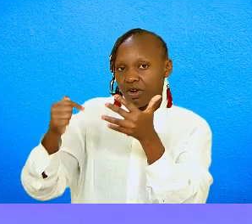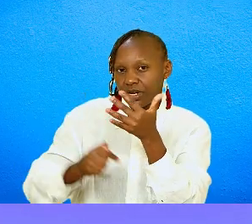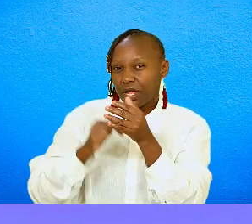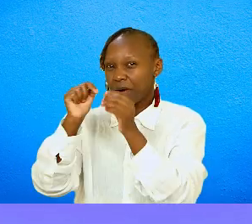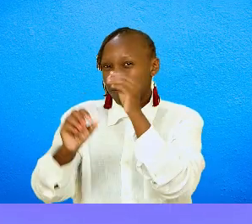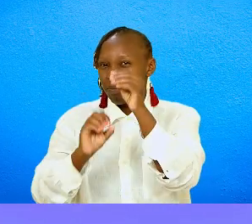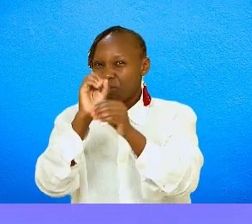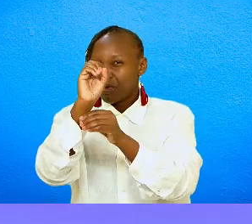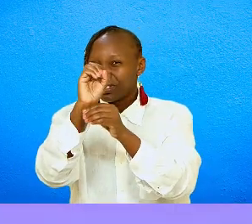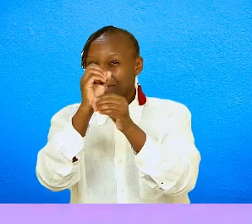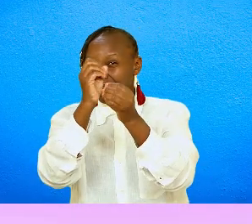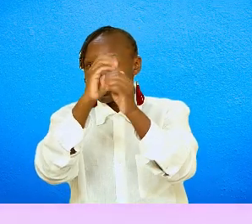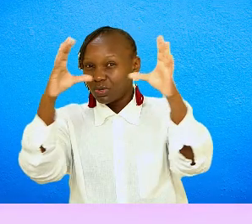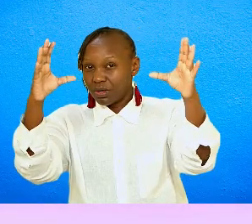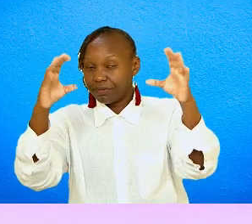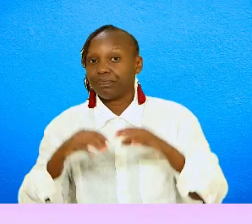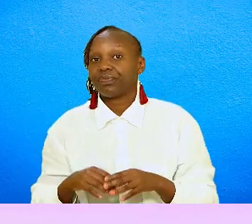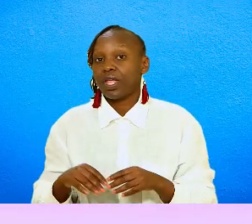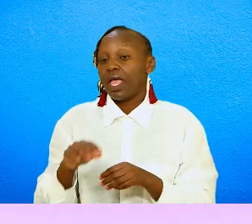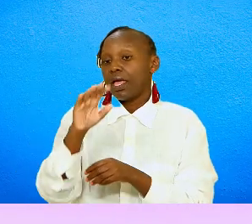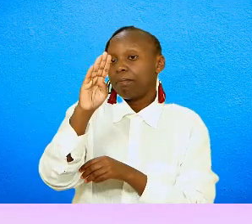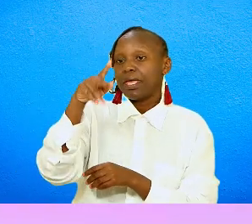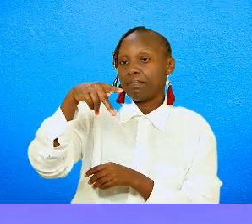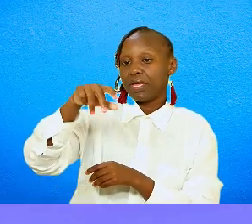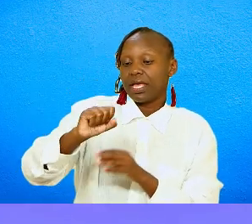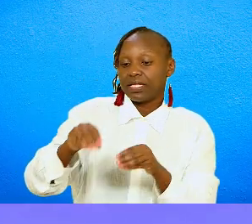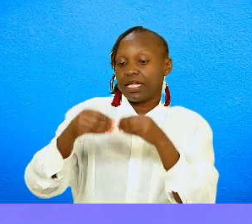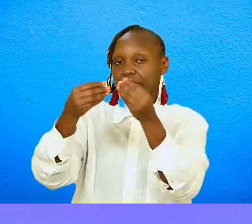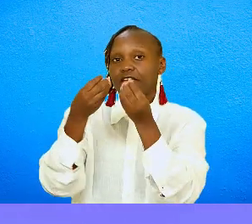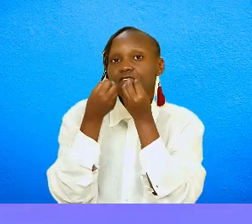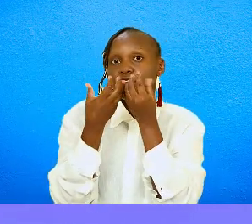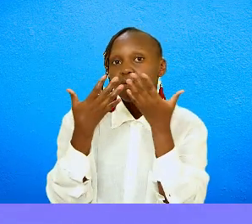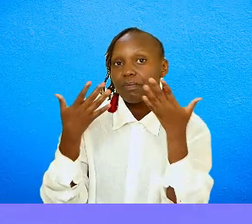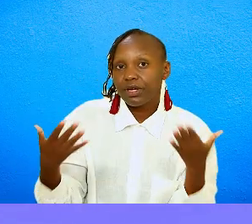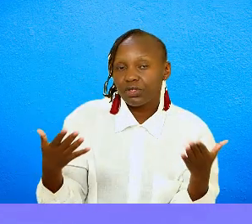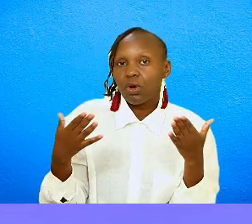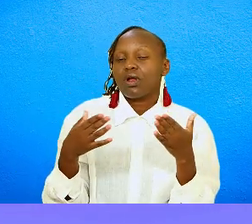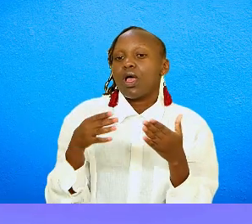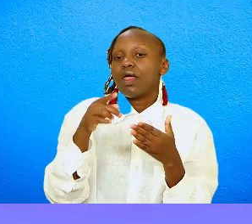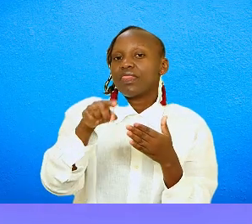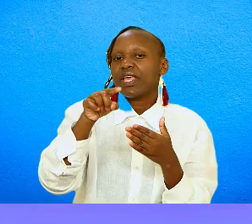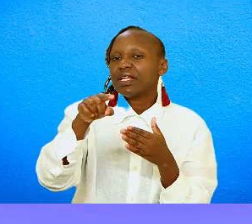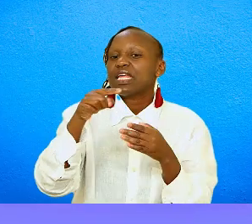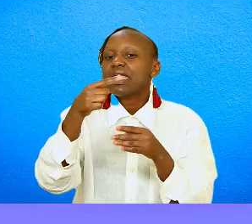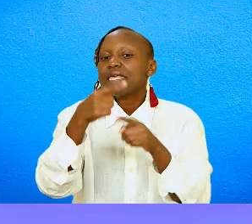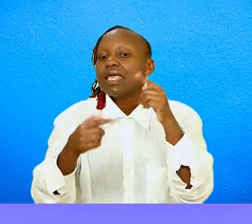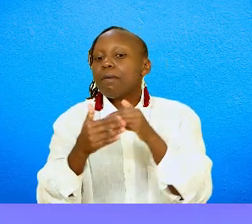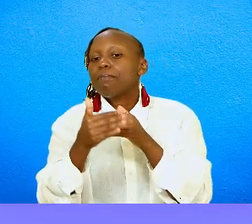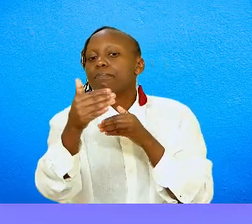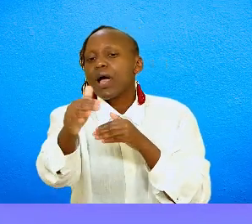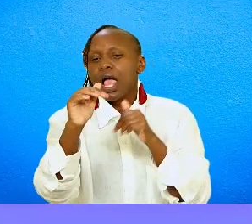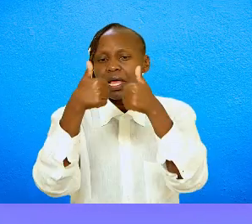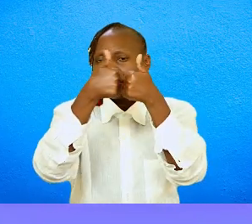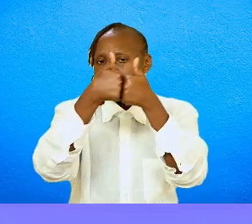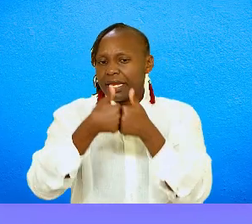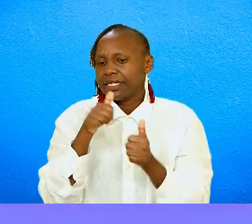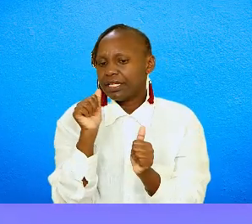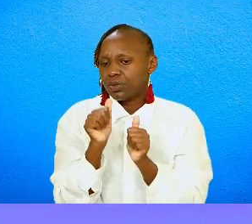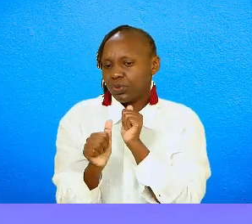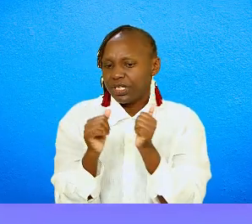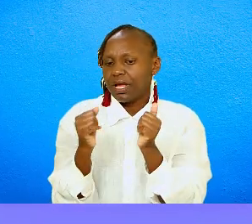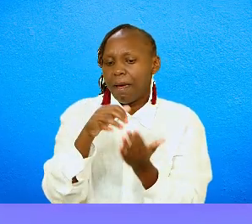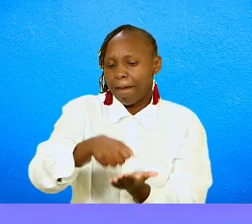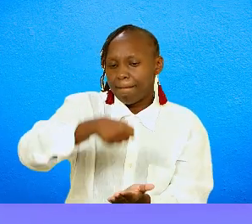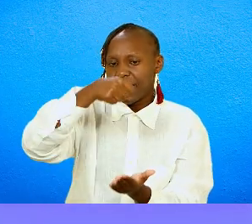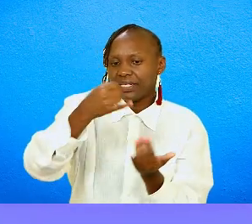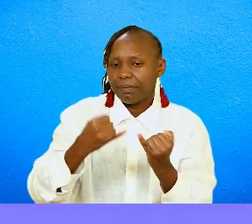and ceilings. The BPS should first provide information on the performance for the current budget year, including the challenges faced in the implementation of the budget